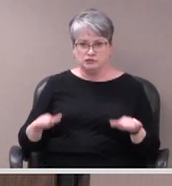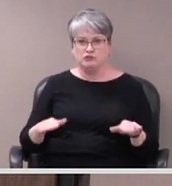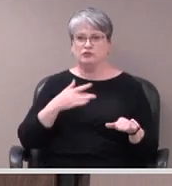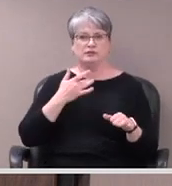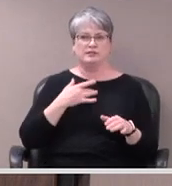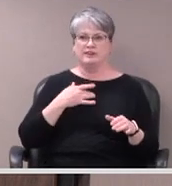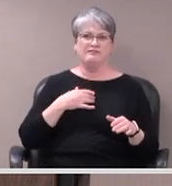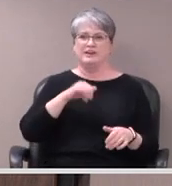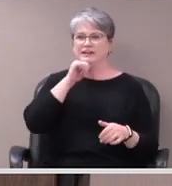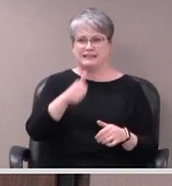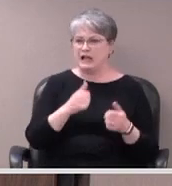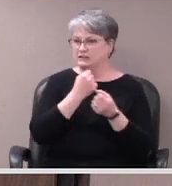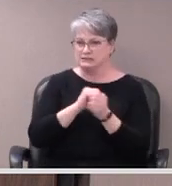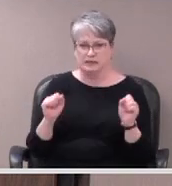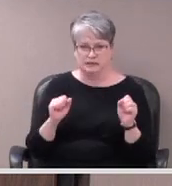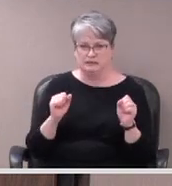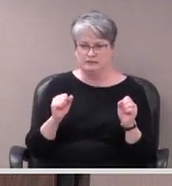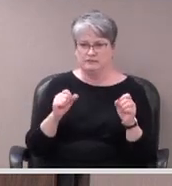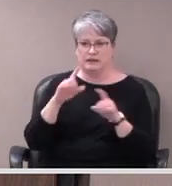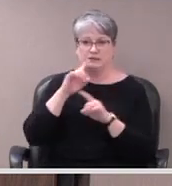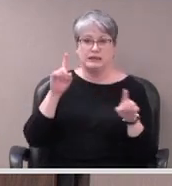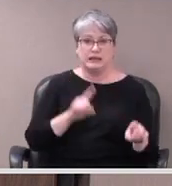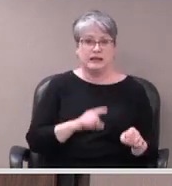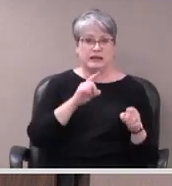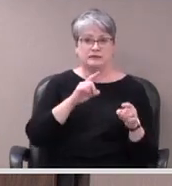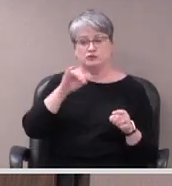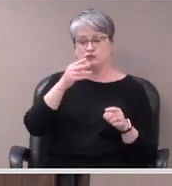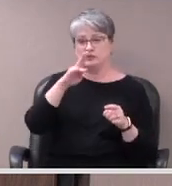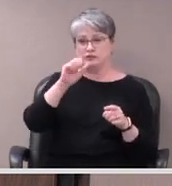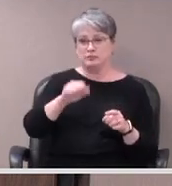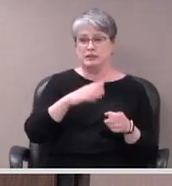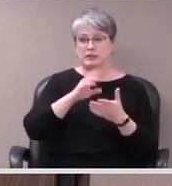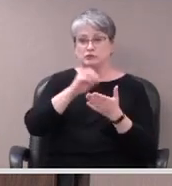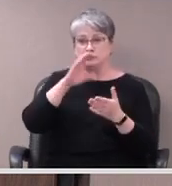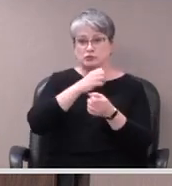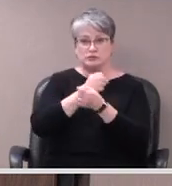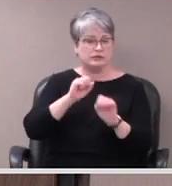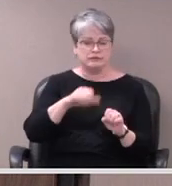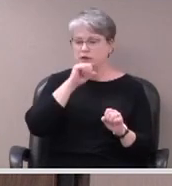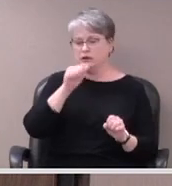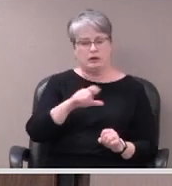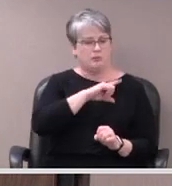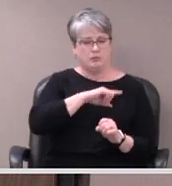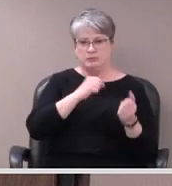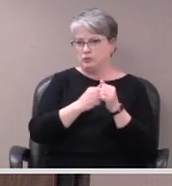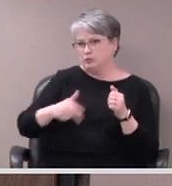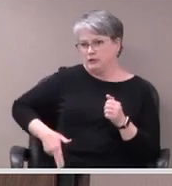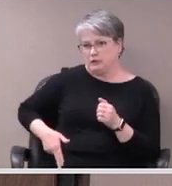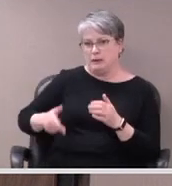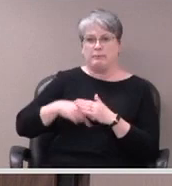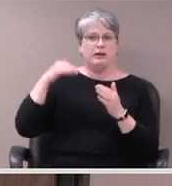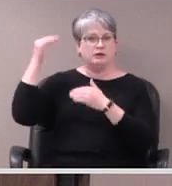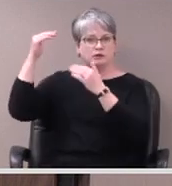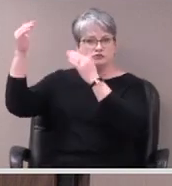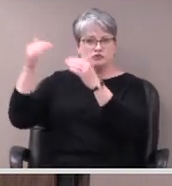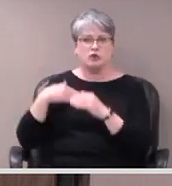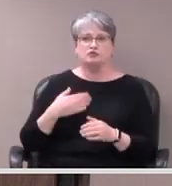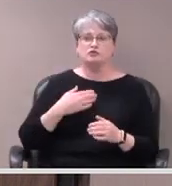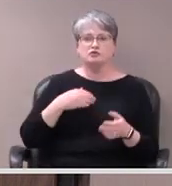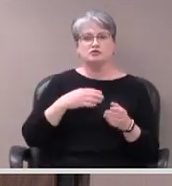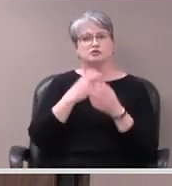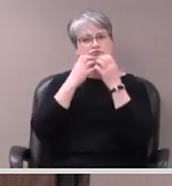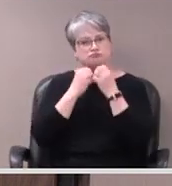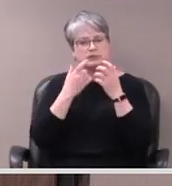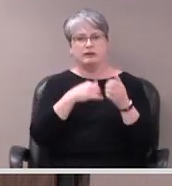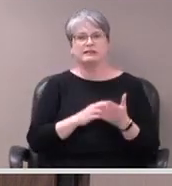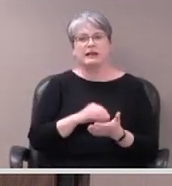safe. The answer for JCPS student safety is not police with guns, but adults who care about them and help